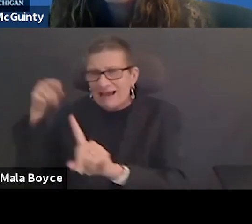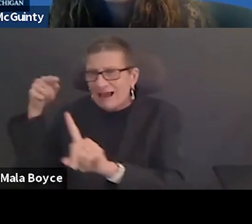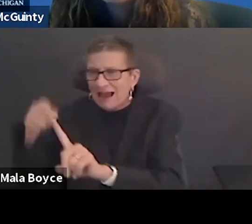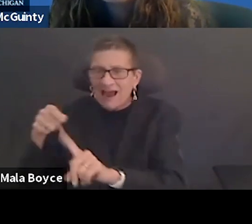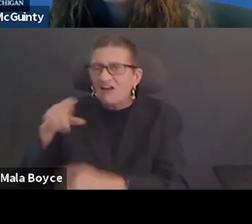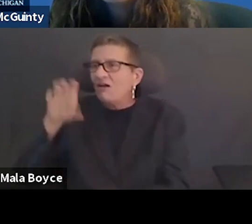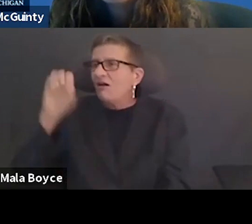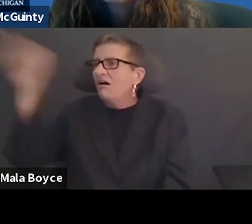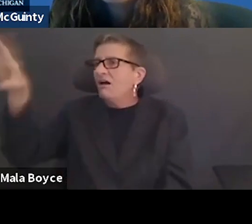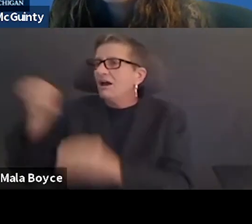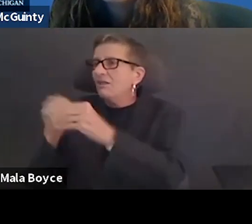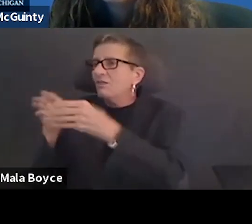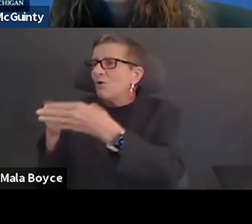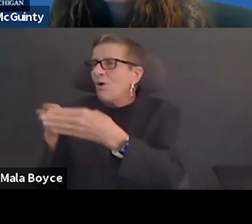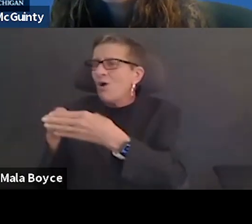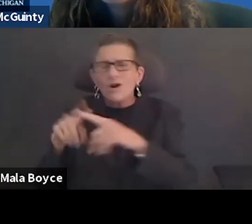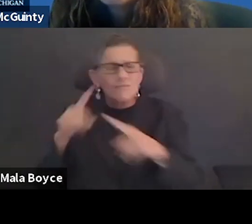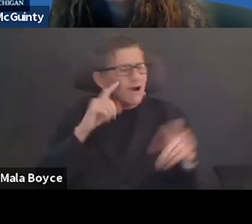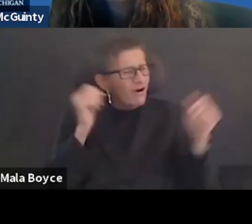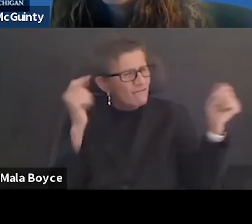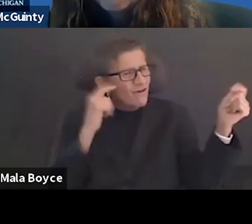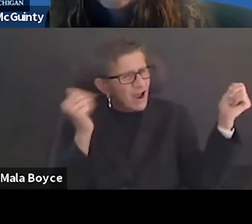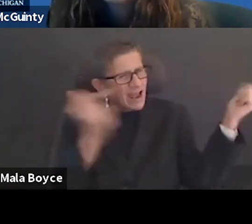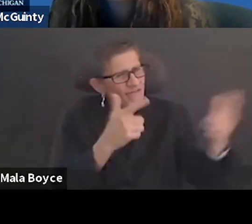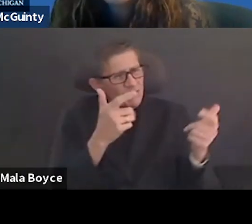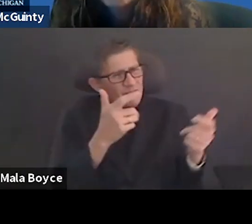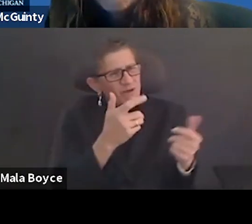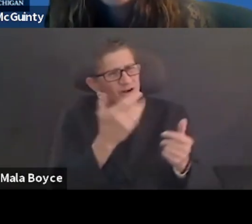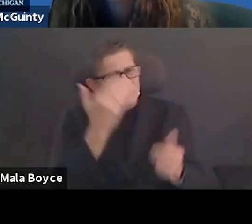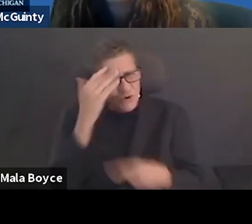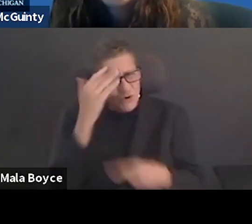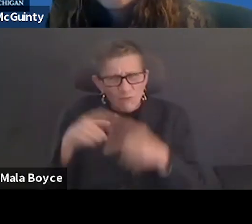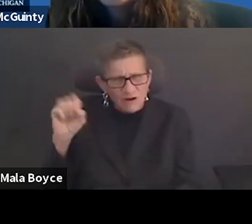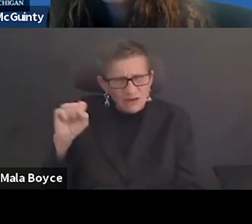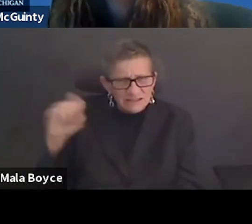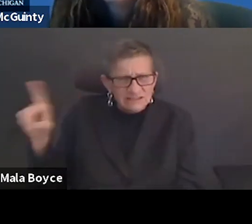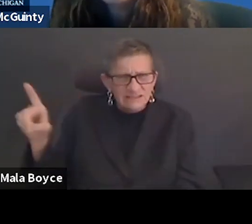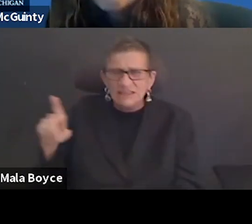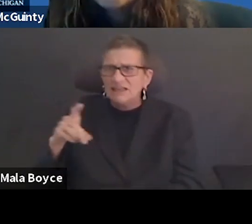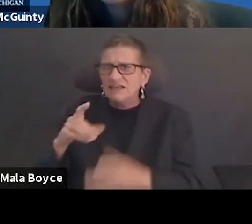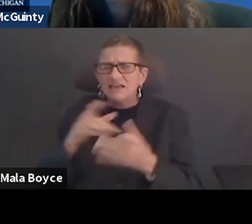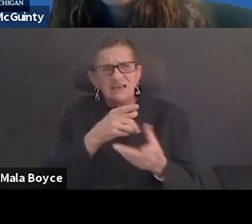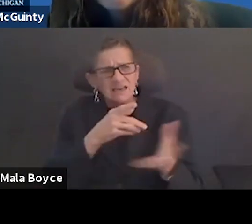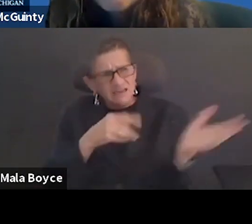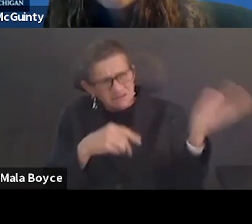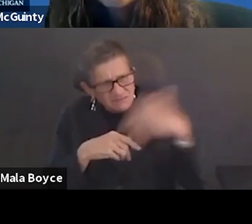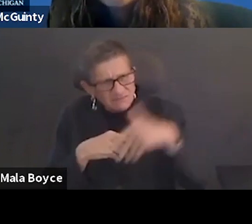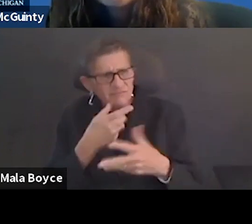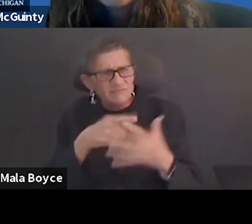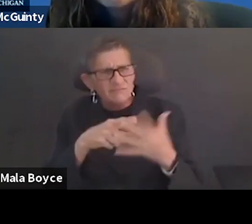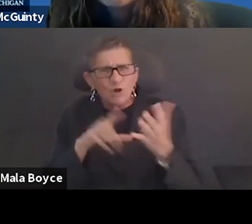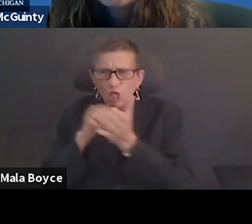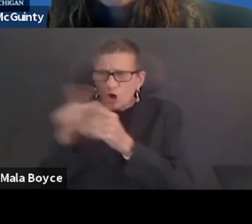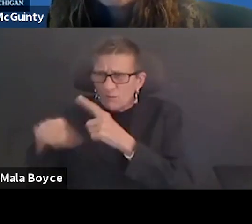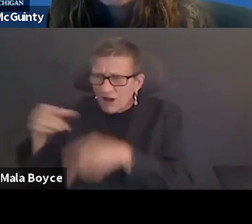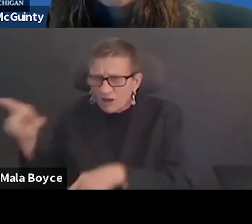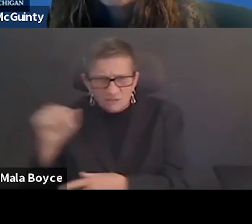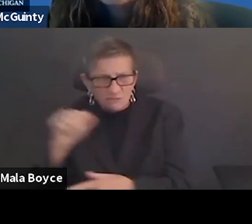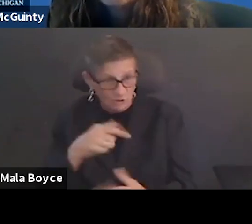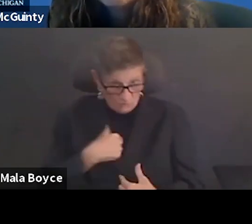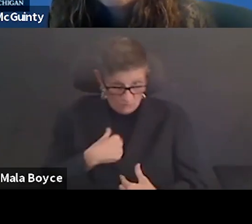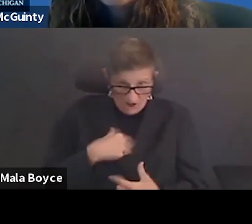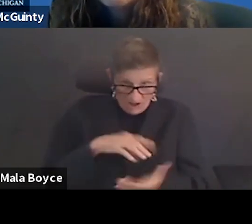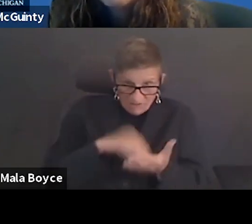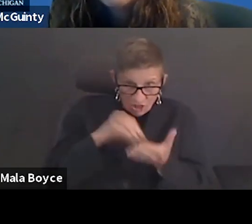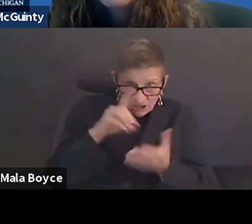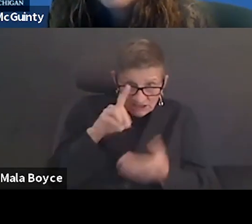is for all people to know and for all people to see, hey, let me be curious about my learning disability. Do I have a learning disability?